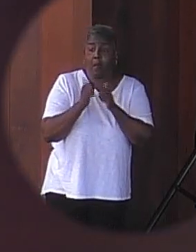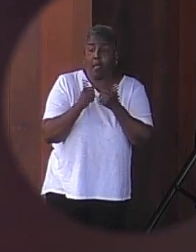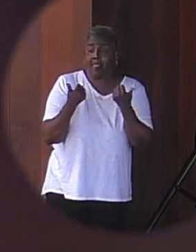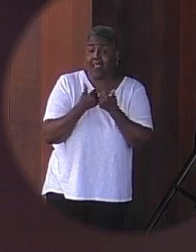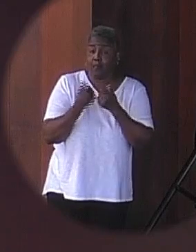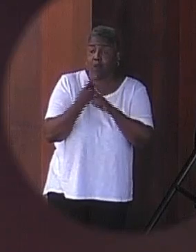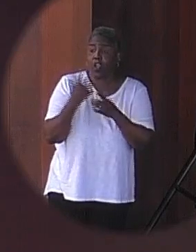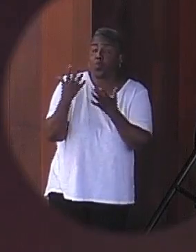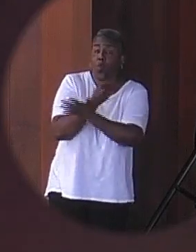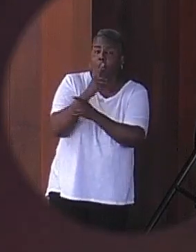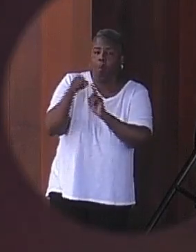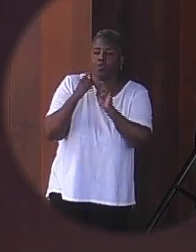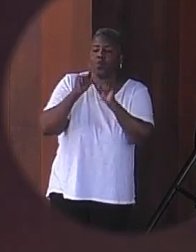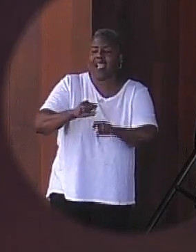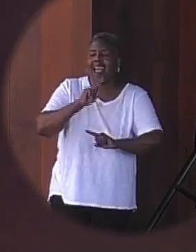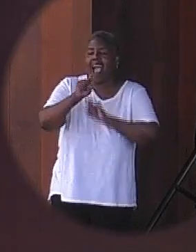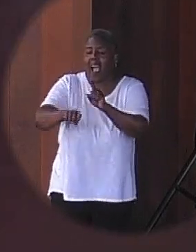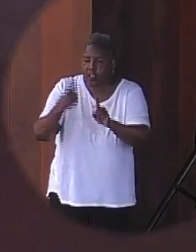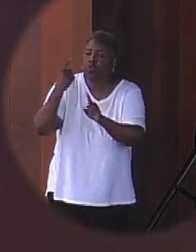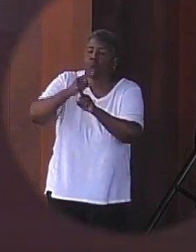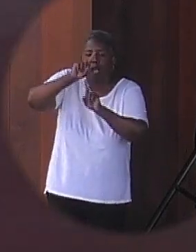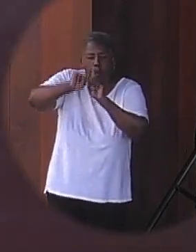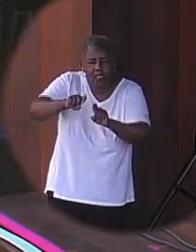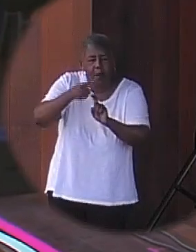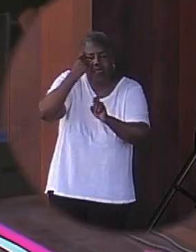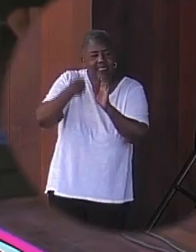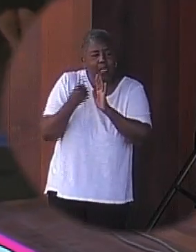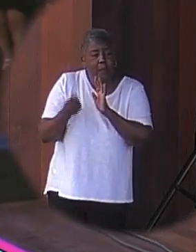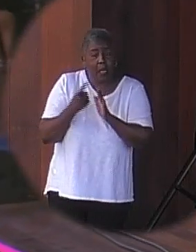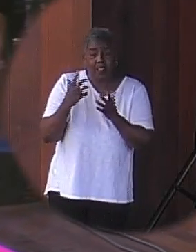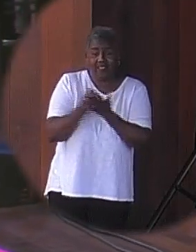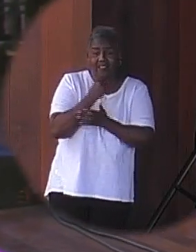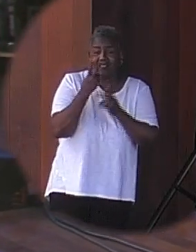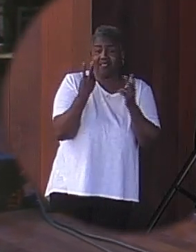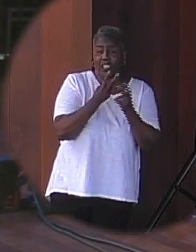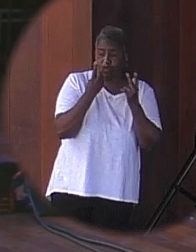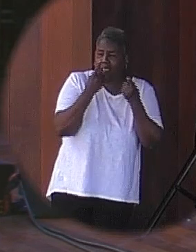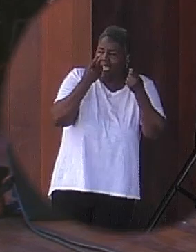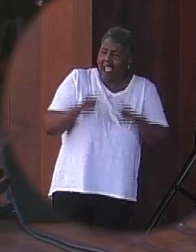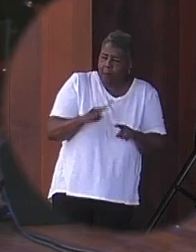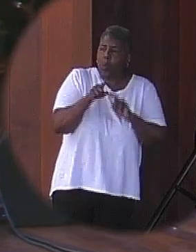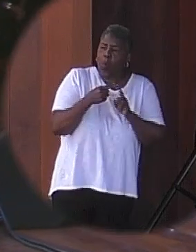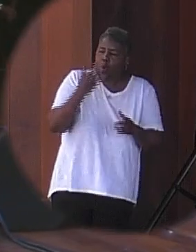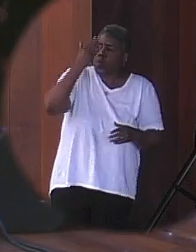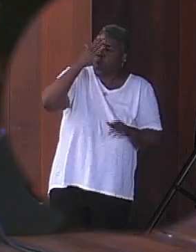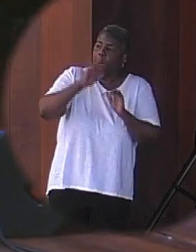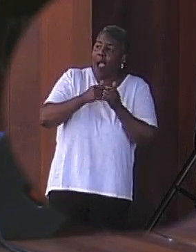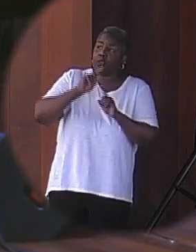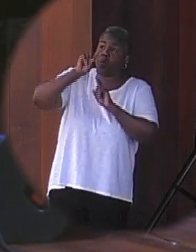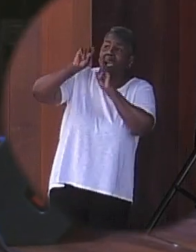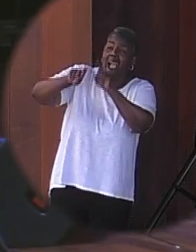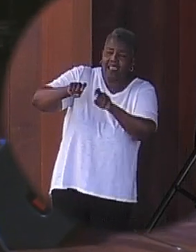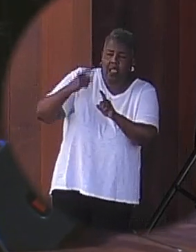you win when you're able to ask the right questions, because sometimes victory is found in knowing how to